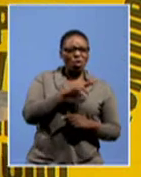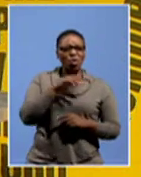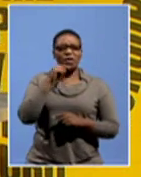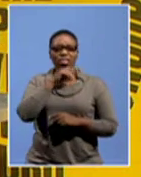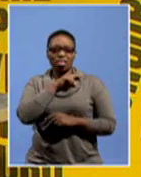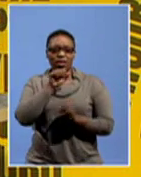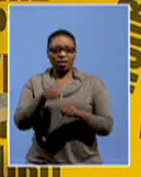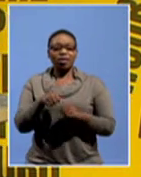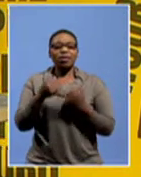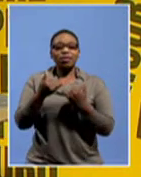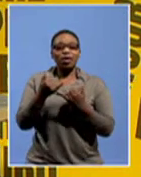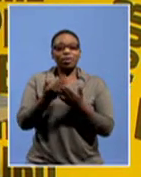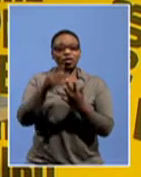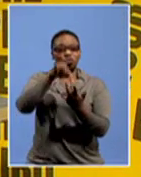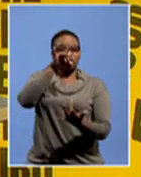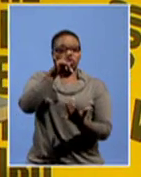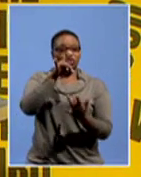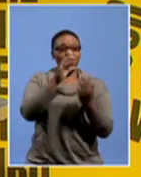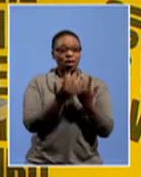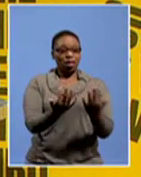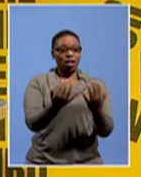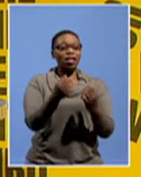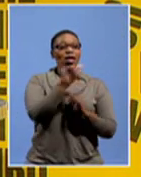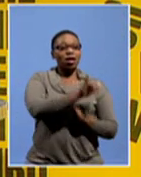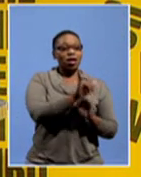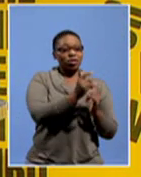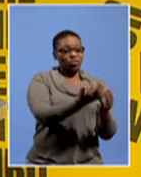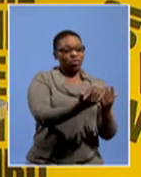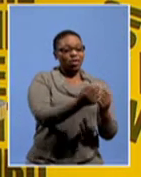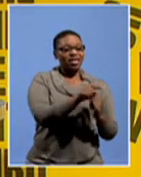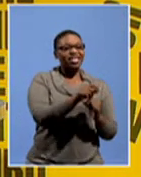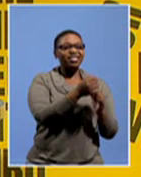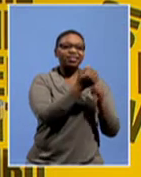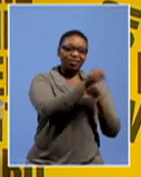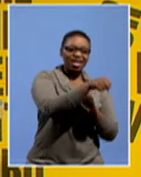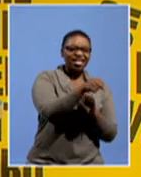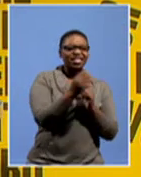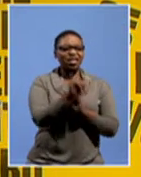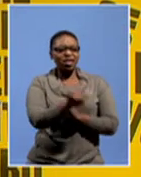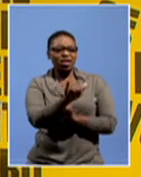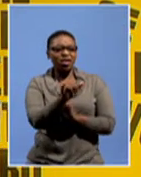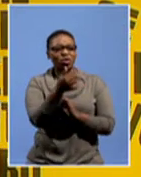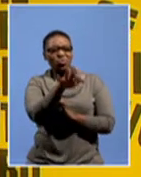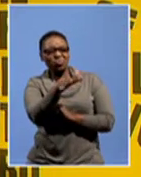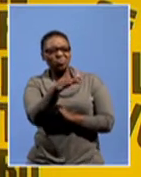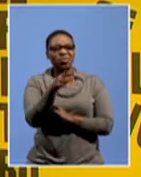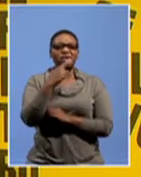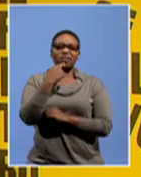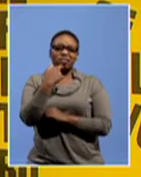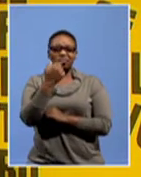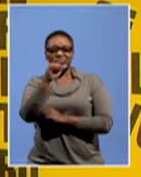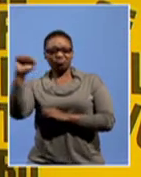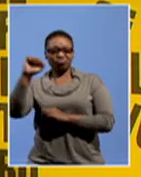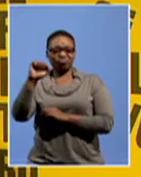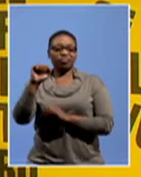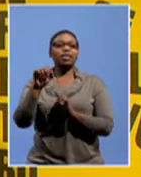our three colors. Green is for yes, yellow is for maybe, and of course, if your answer is red, you'll choose red. If your answer is